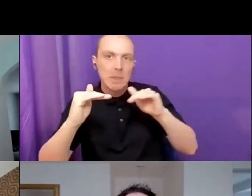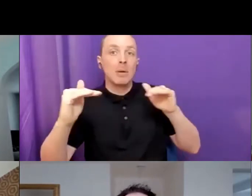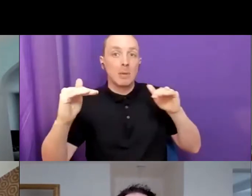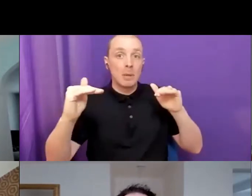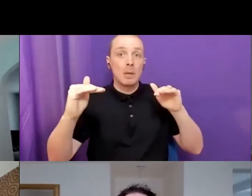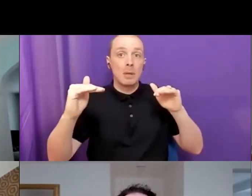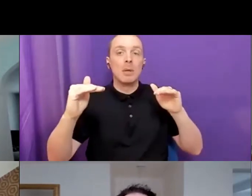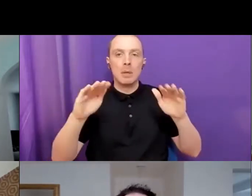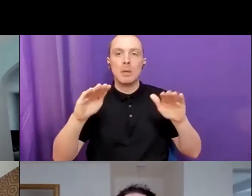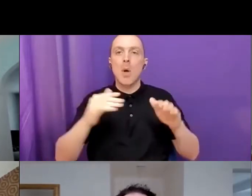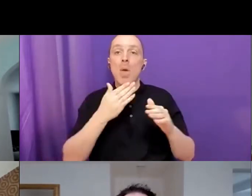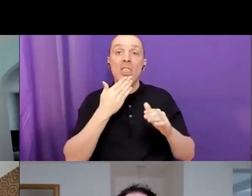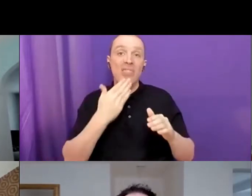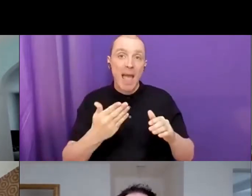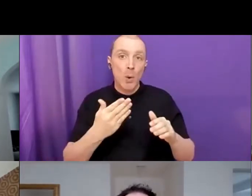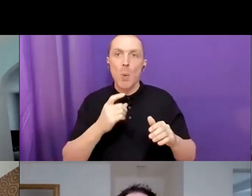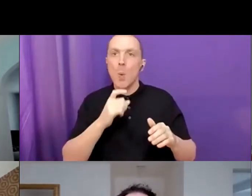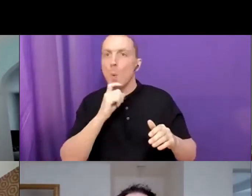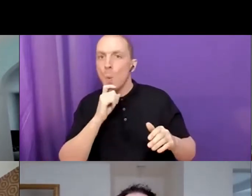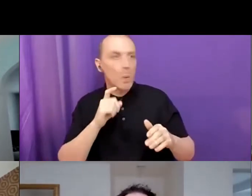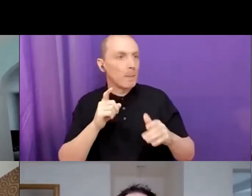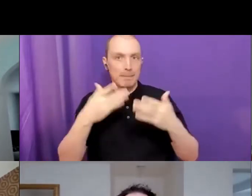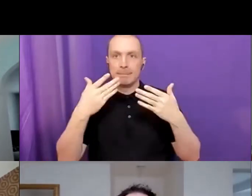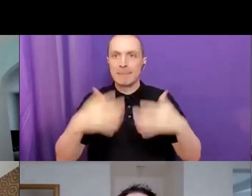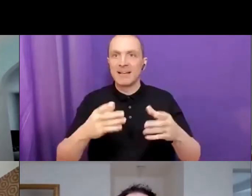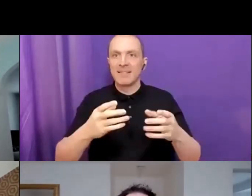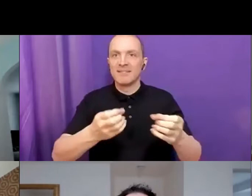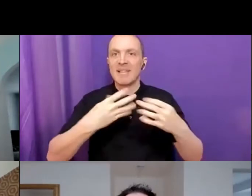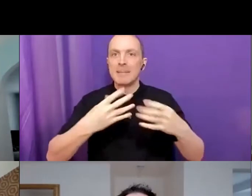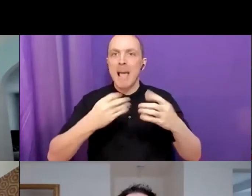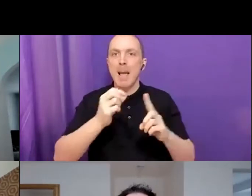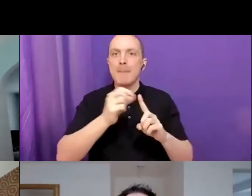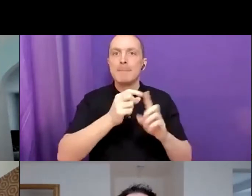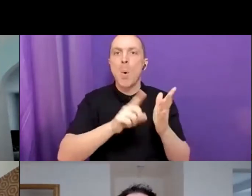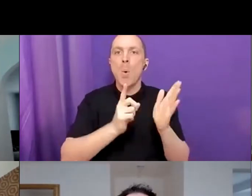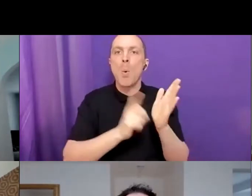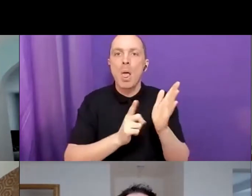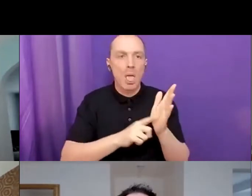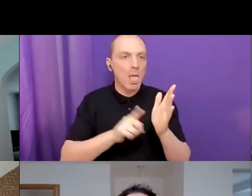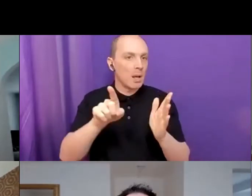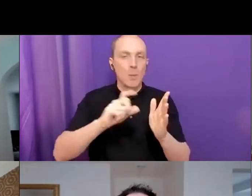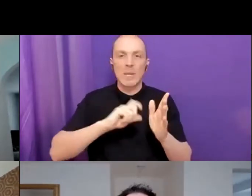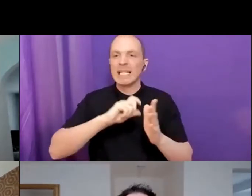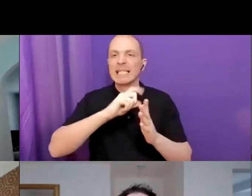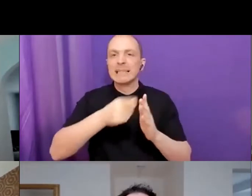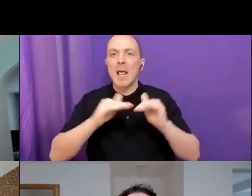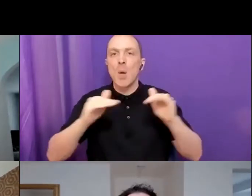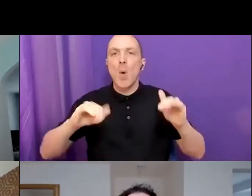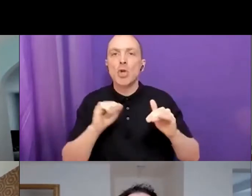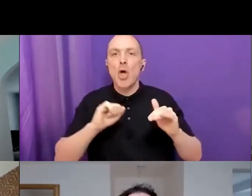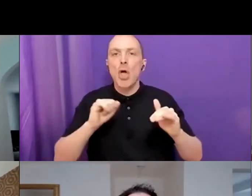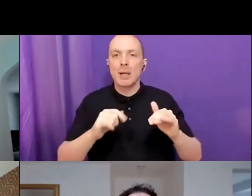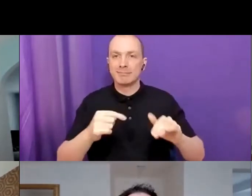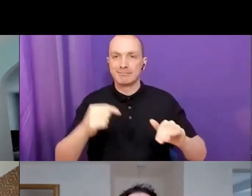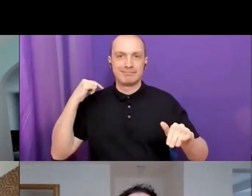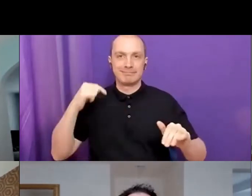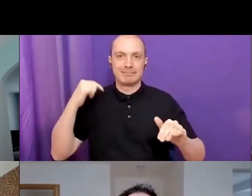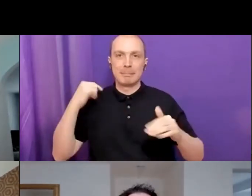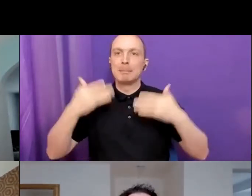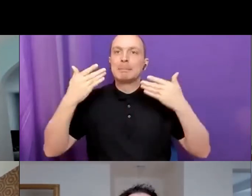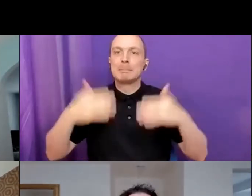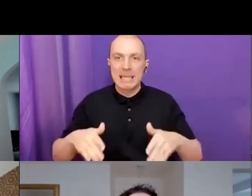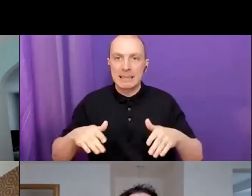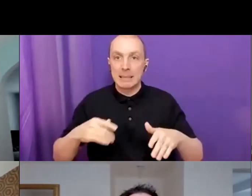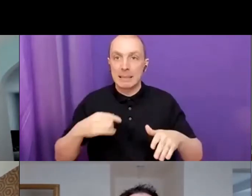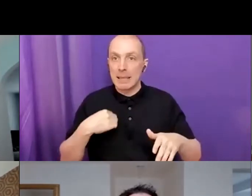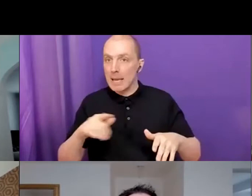back into the poll Emma's highlighted there with Disability Equality Scotland earlier in the month. I've had a look and I can see